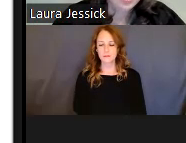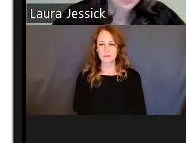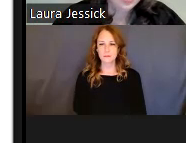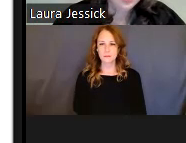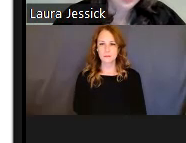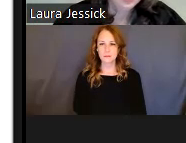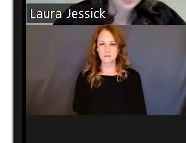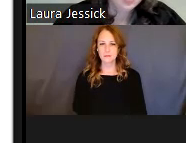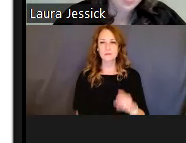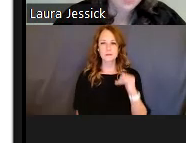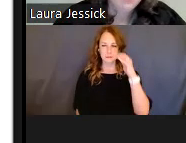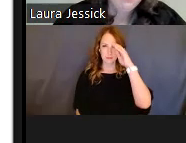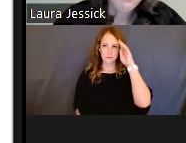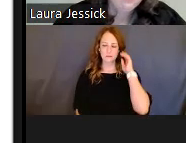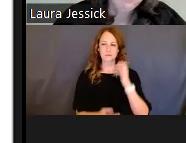All right, I see